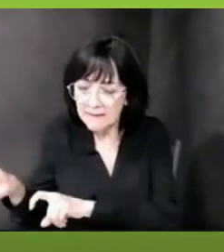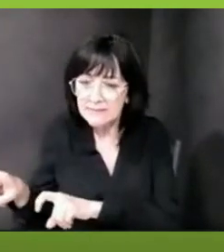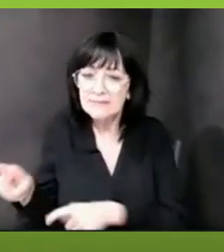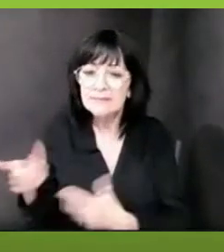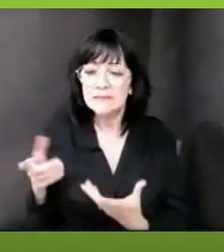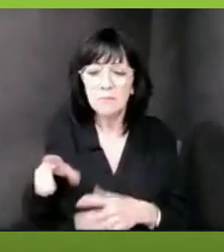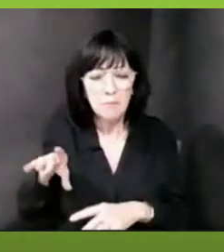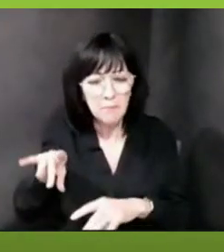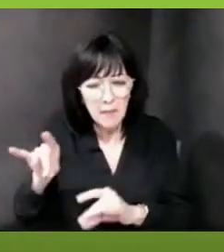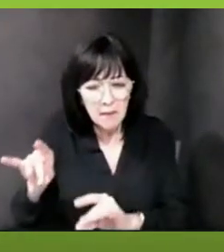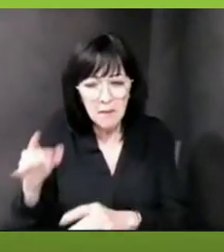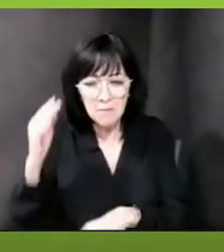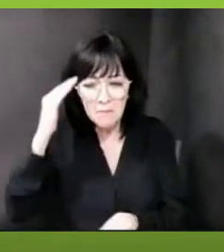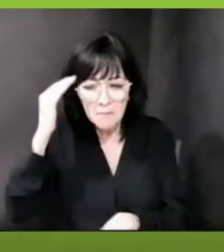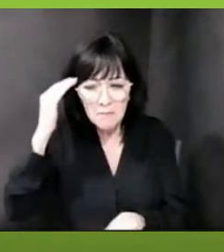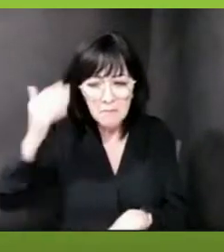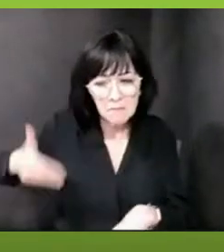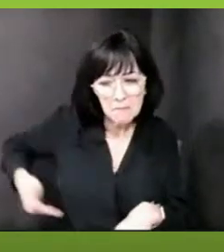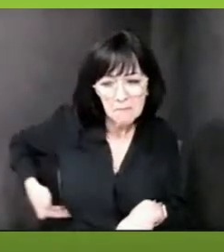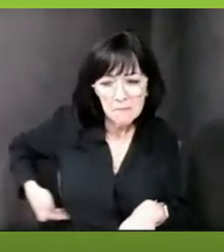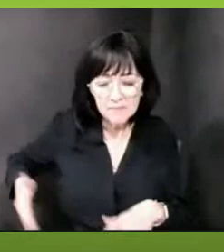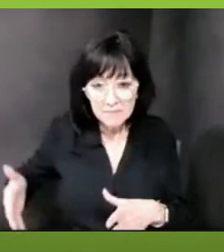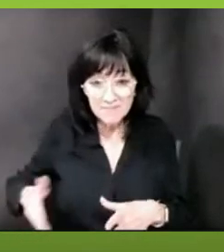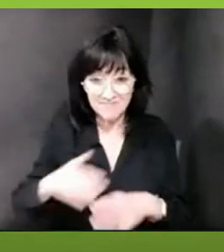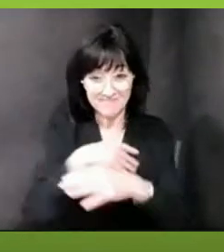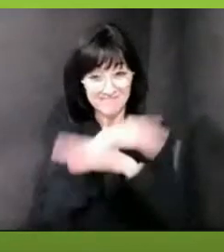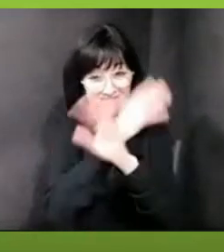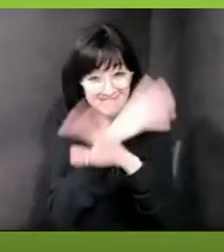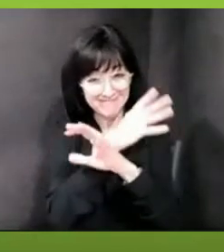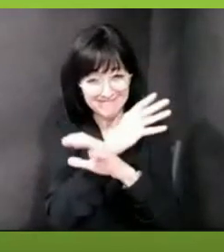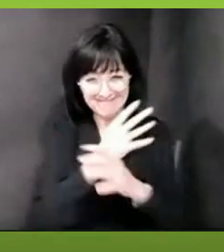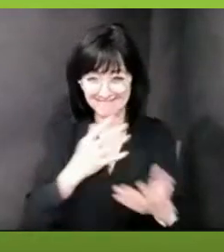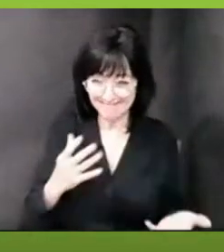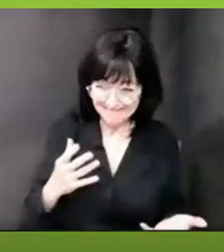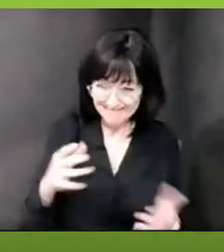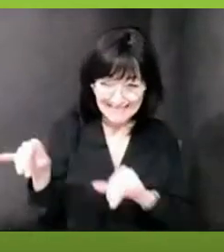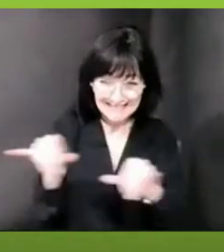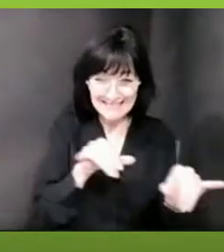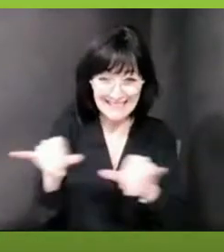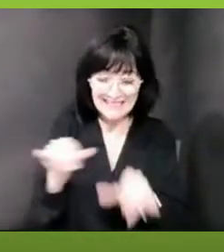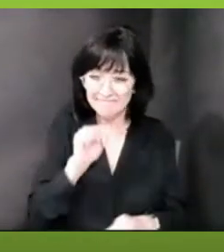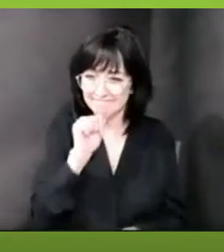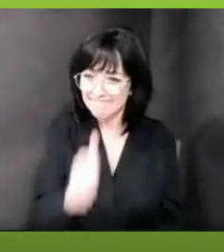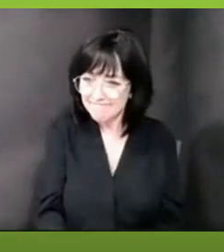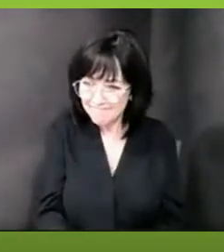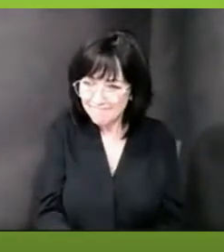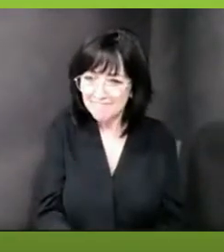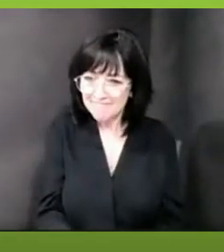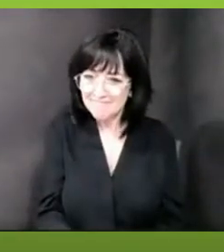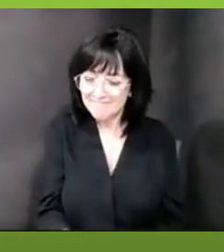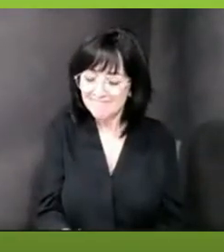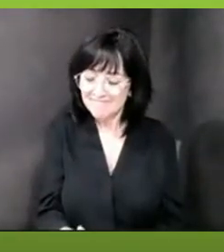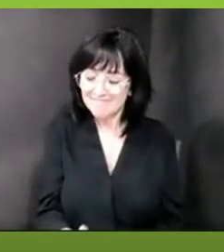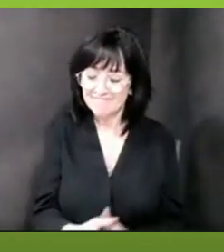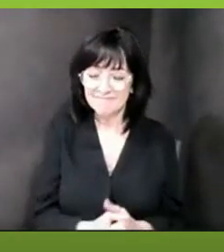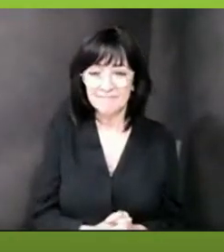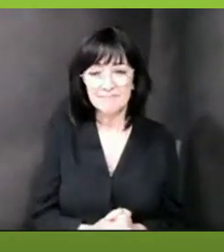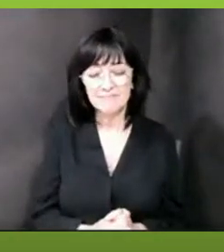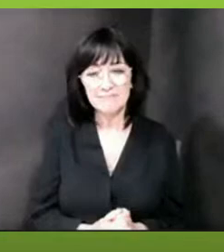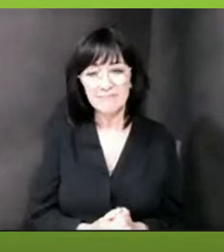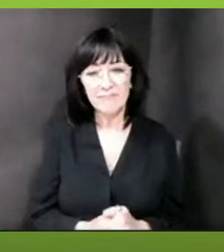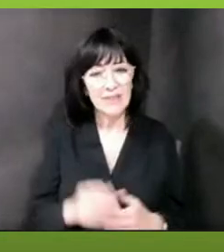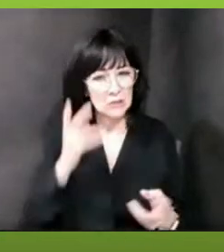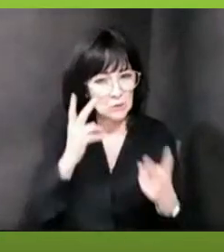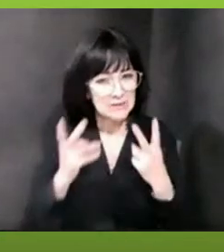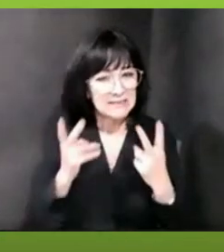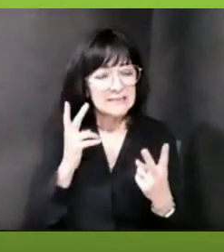subtle cues is just not available over Zoom or available over kind of these virtual environments. So we've seen